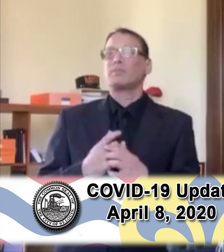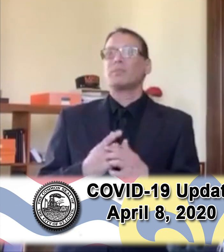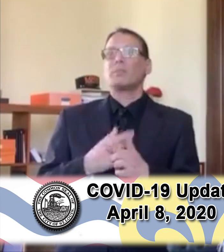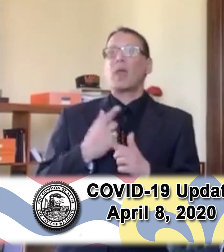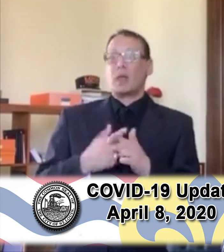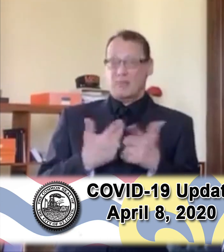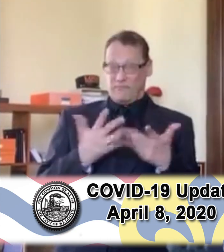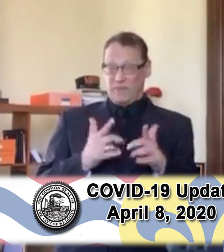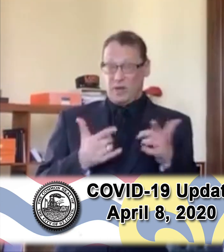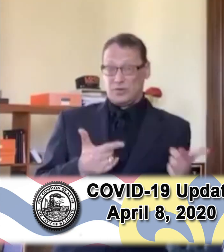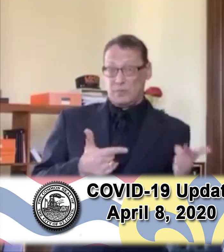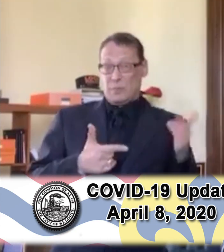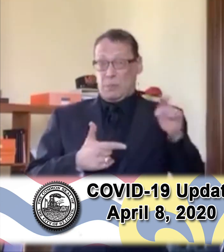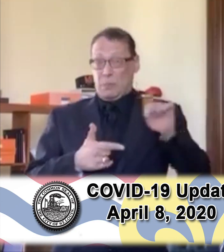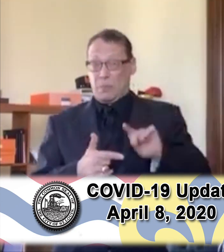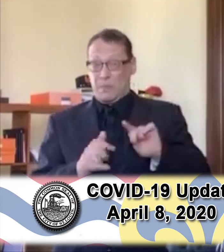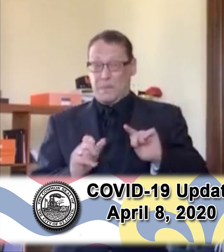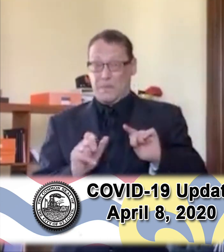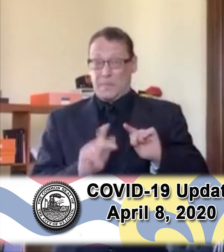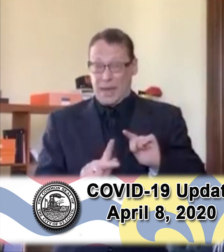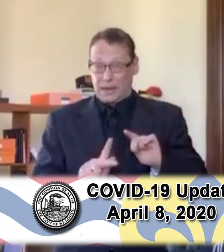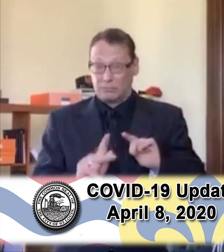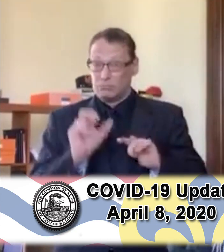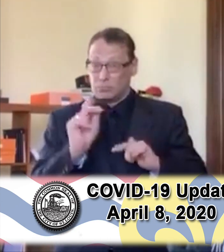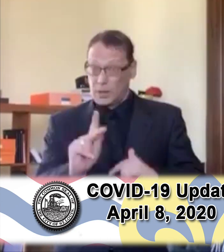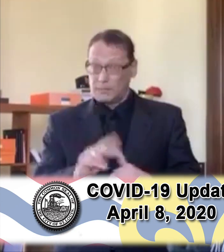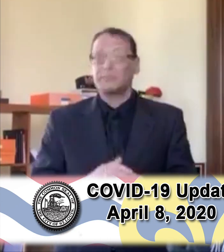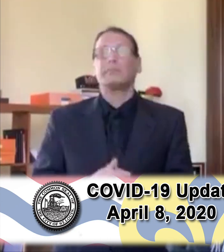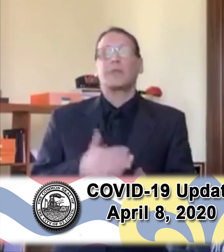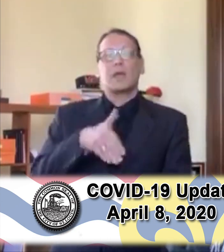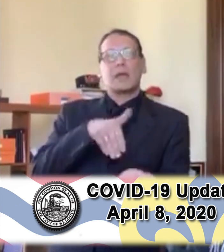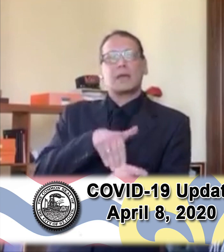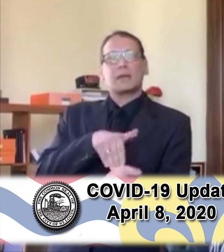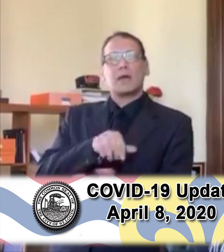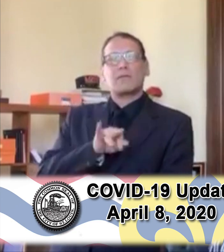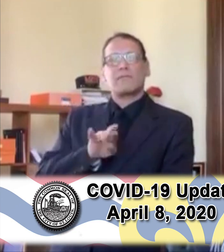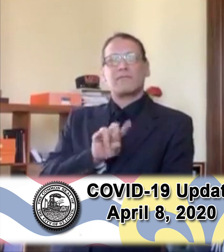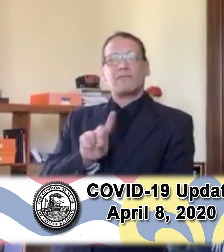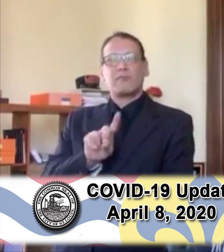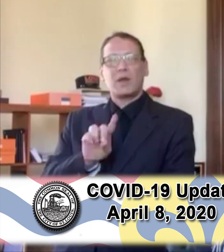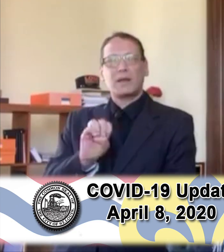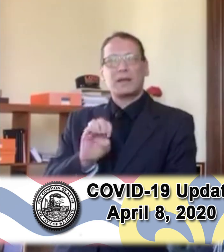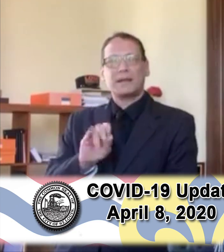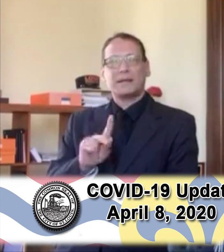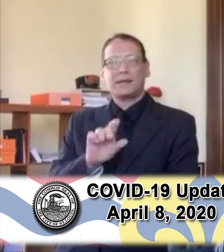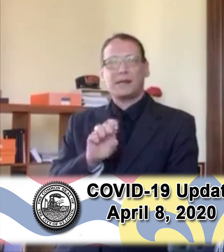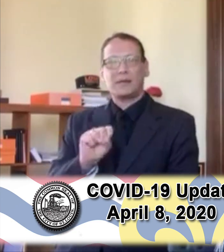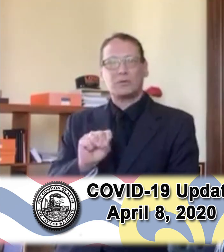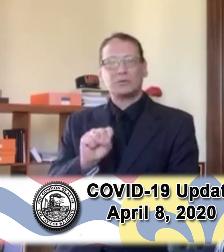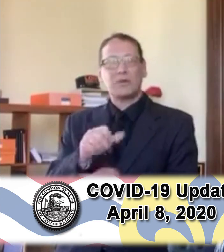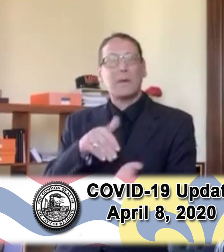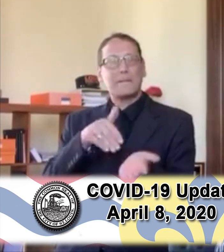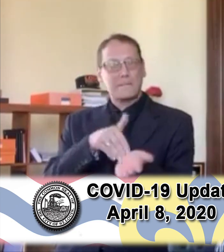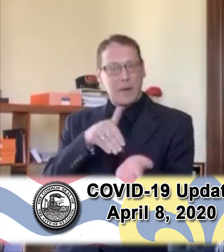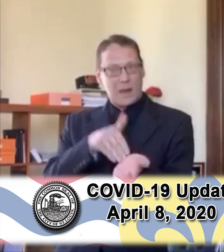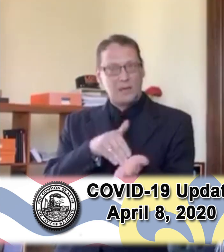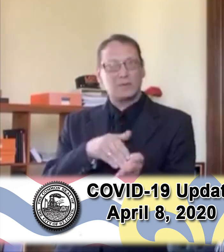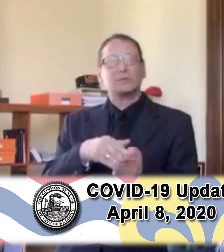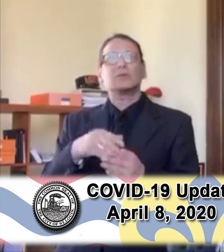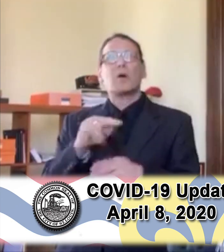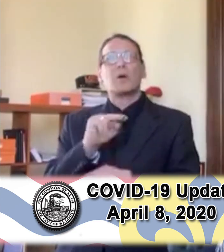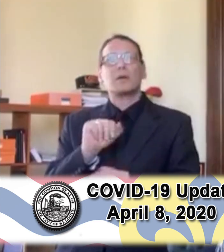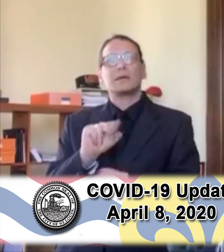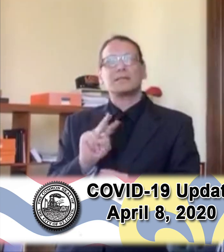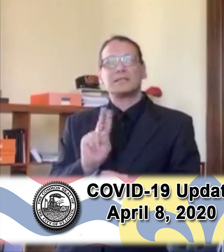in and take more questions from you. So Dr. Fred Eccles, medical doctor, trained in the Navy, former head